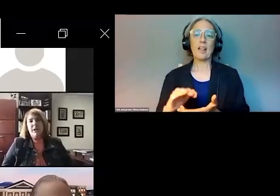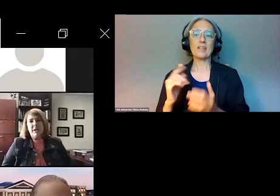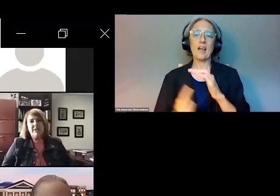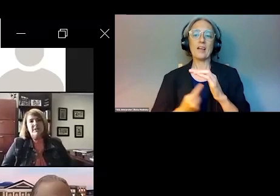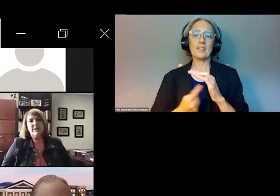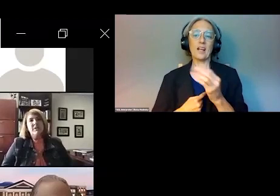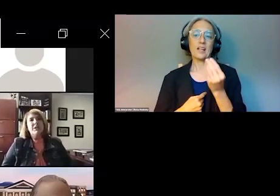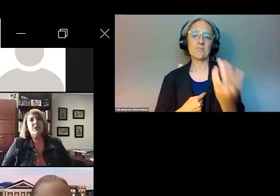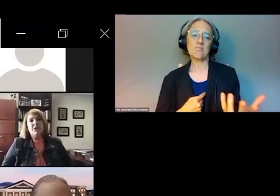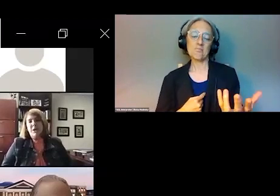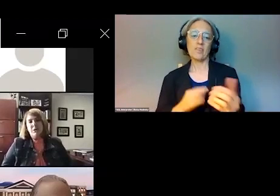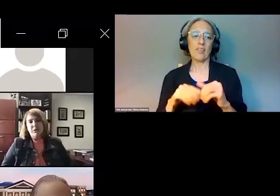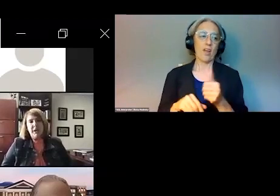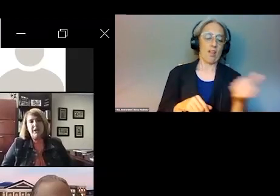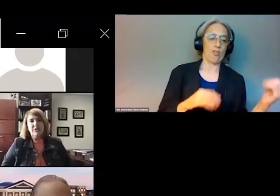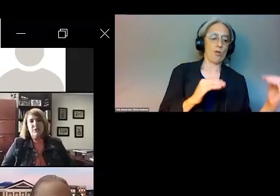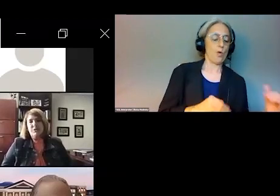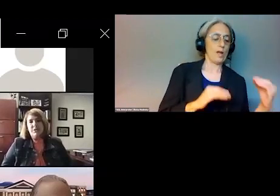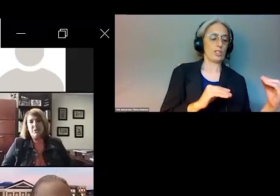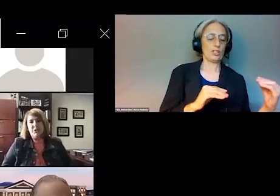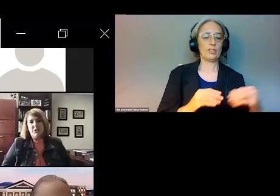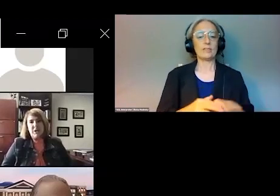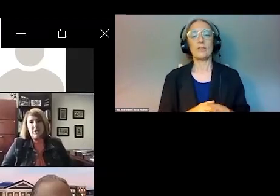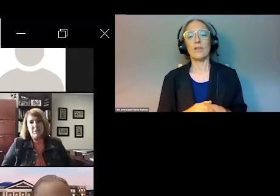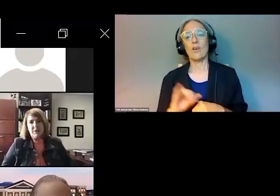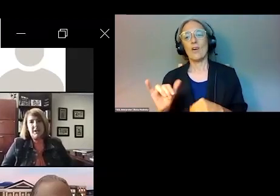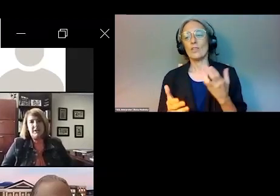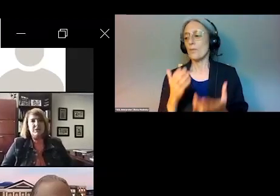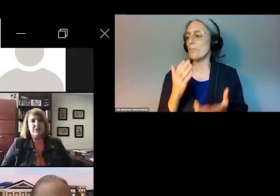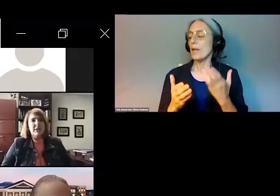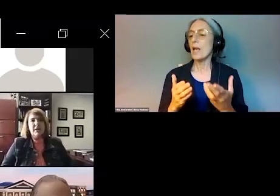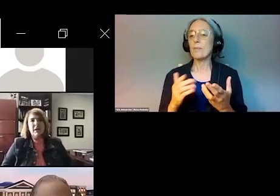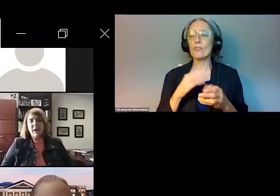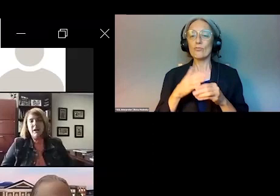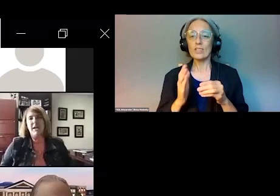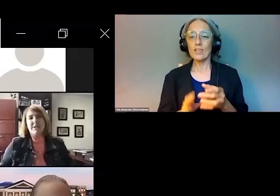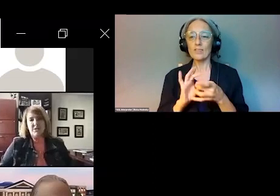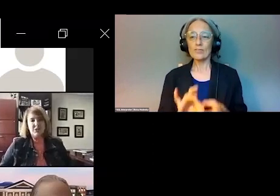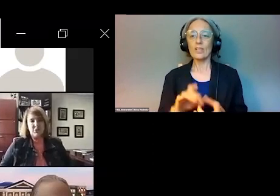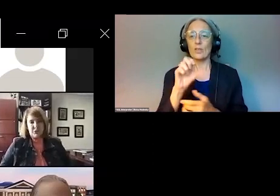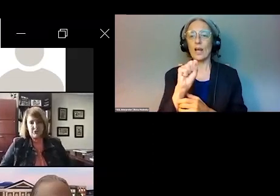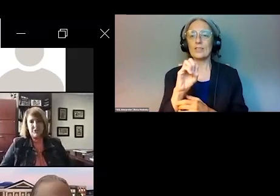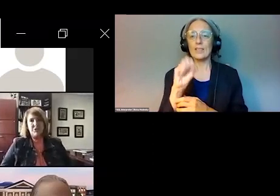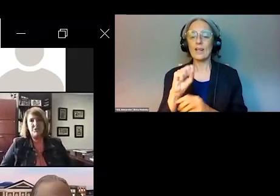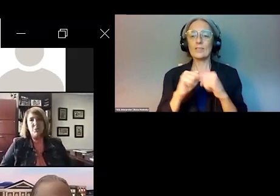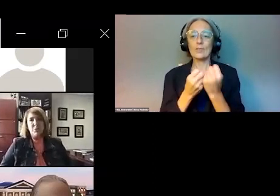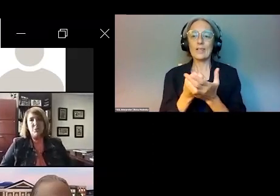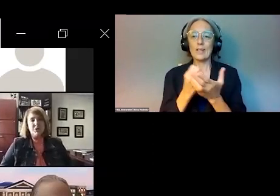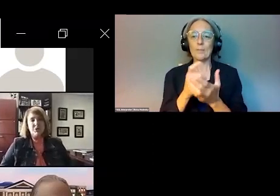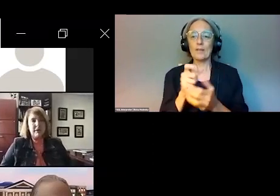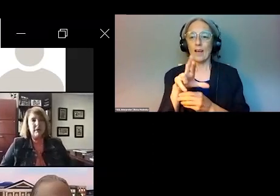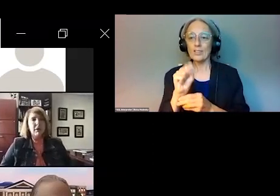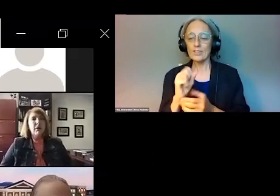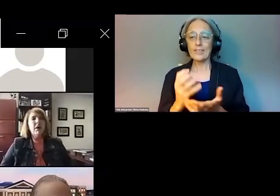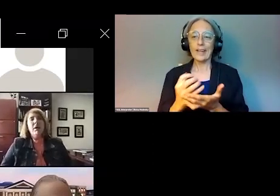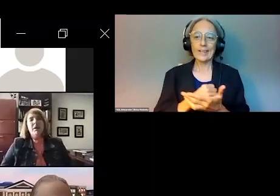we recognize that level of education may reflect the influence of other socioeconomic factors like income and access to resources. So there's more work to be